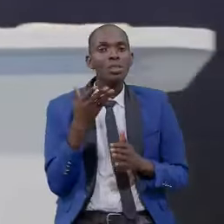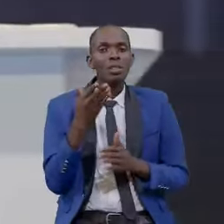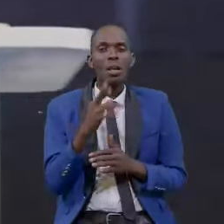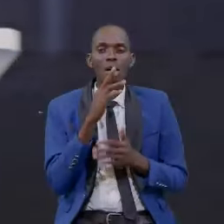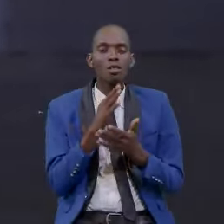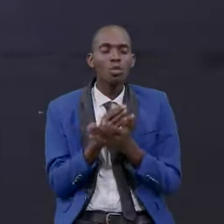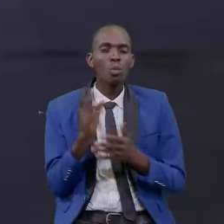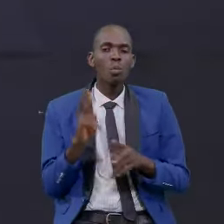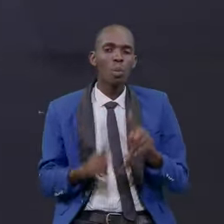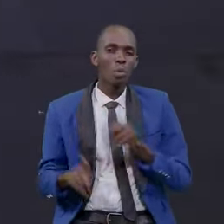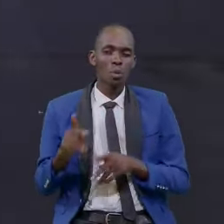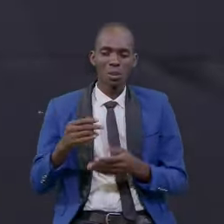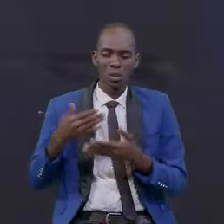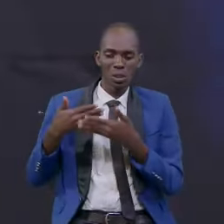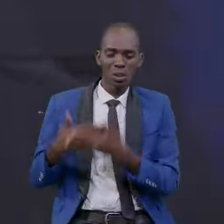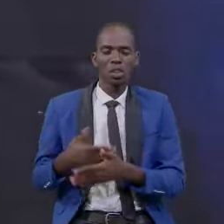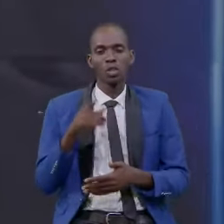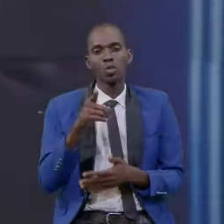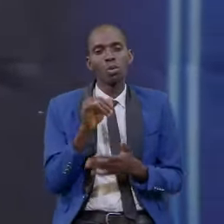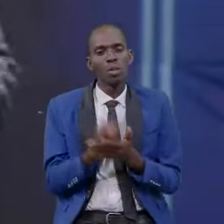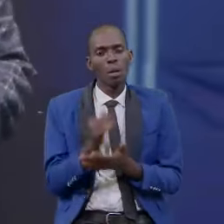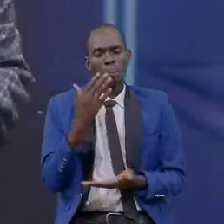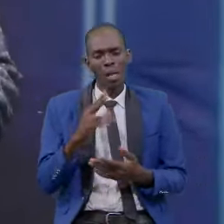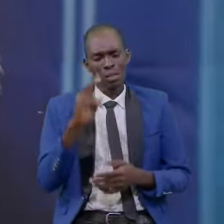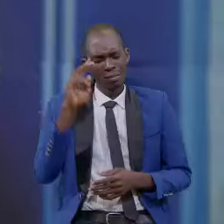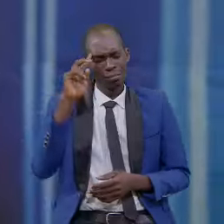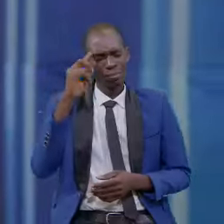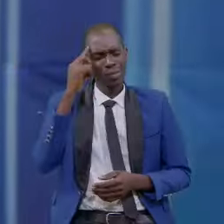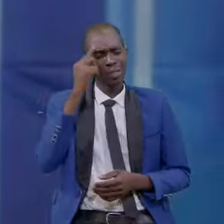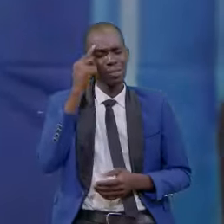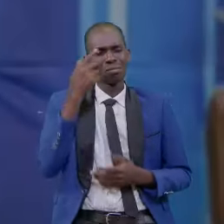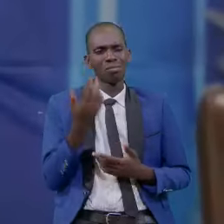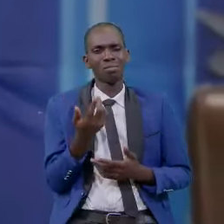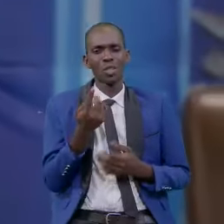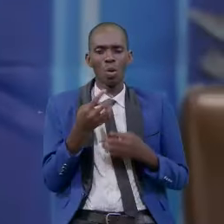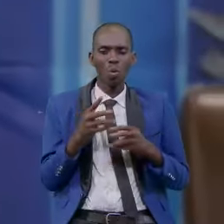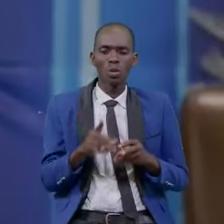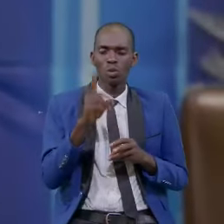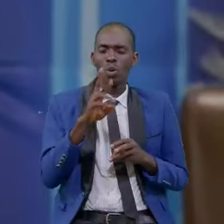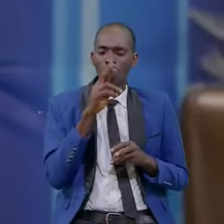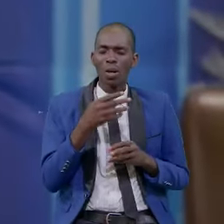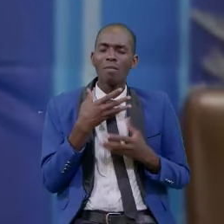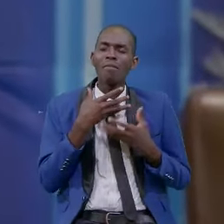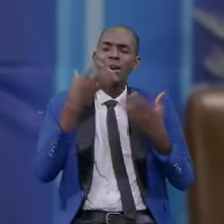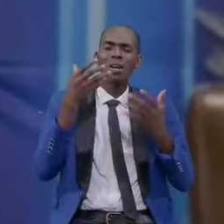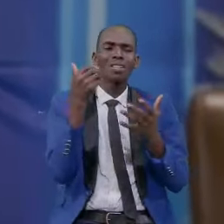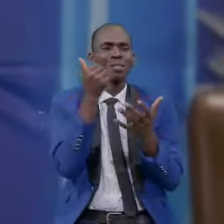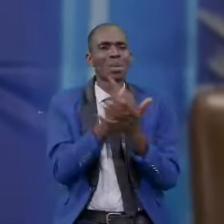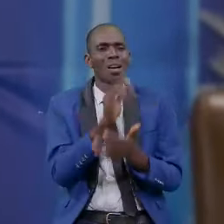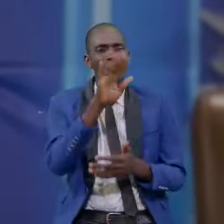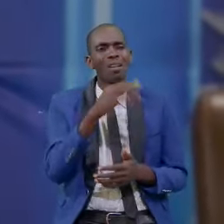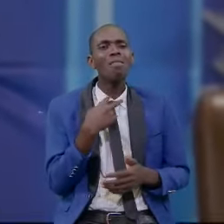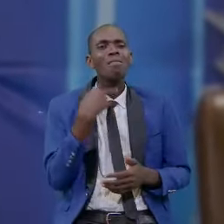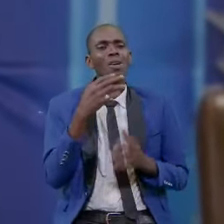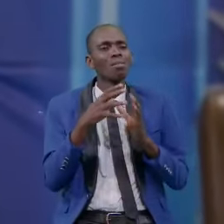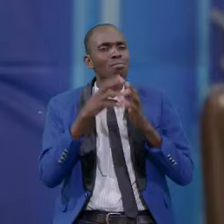around you that may think the way you are saying amen, that's too loud. They look at you like this. They say, can